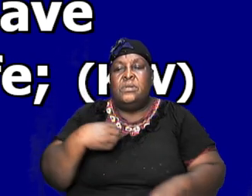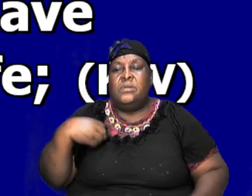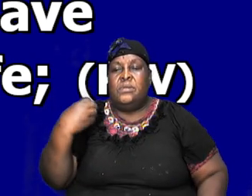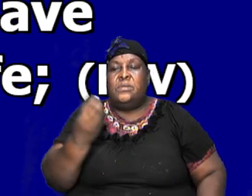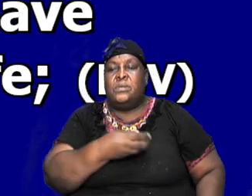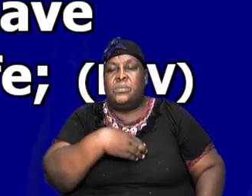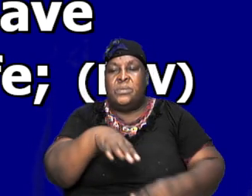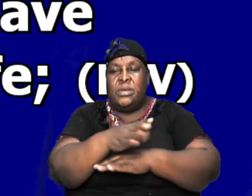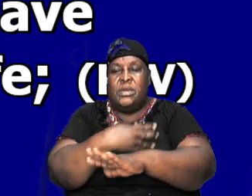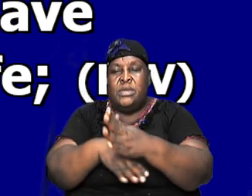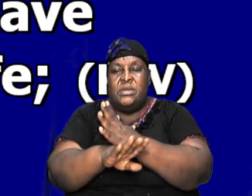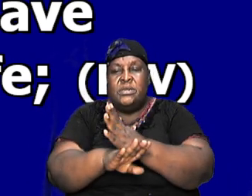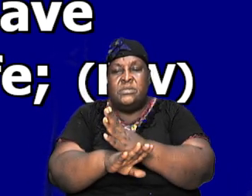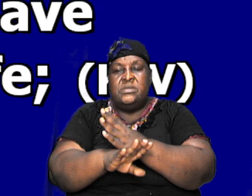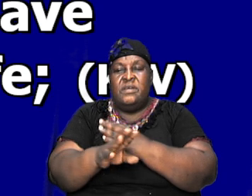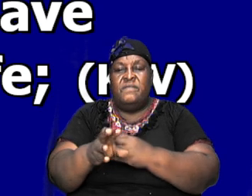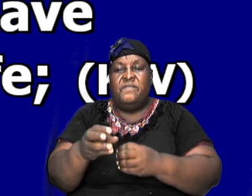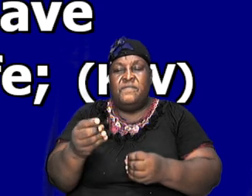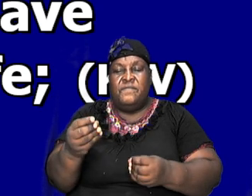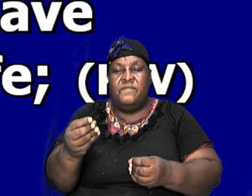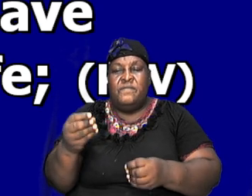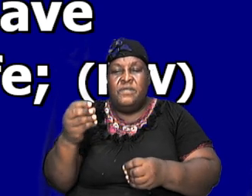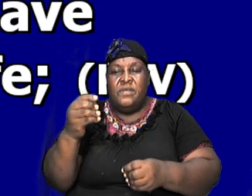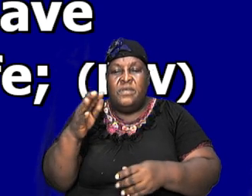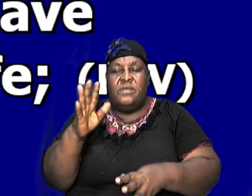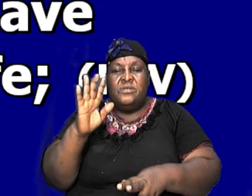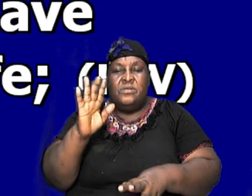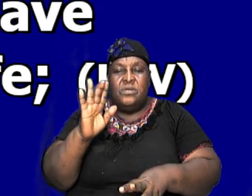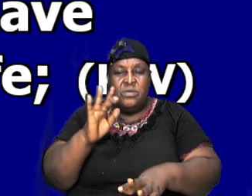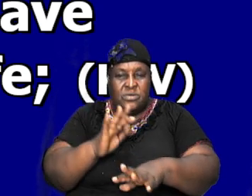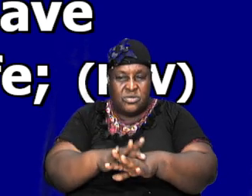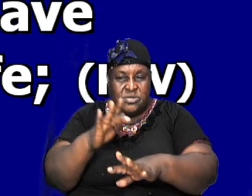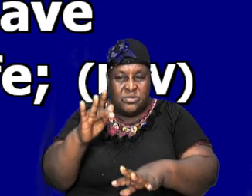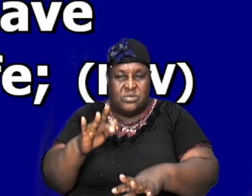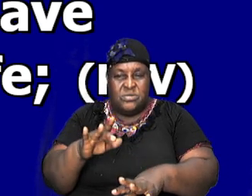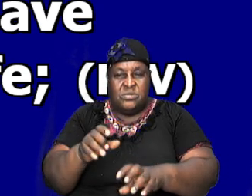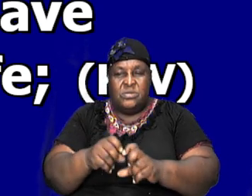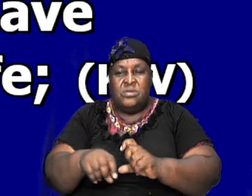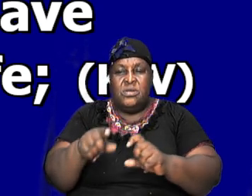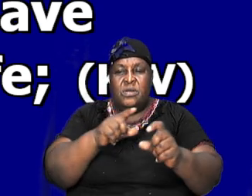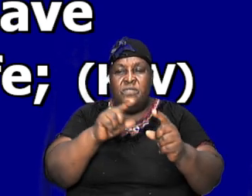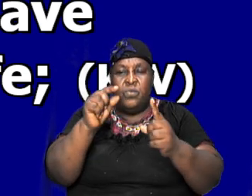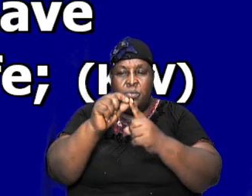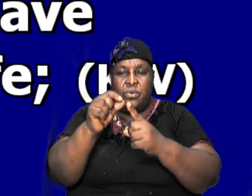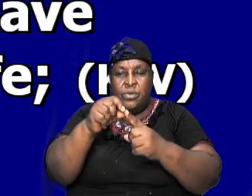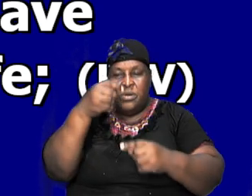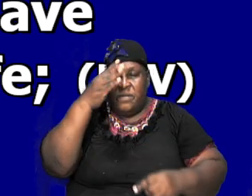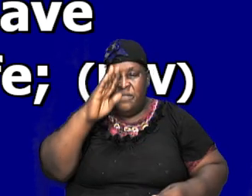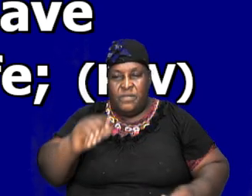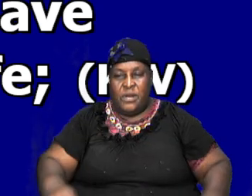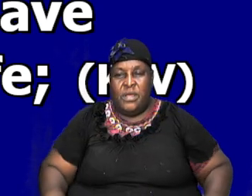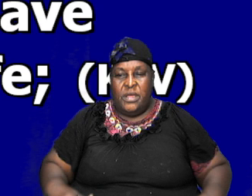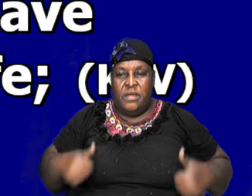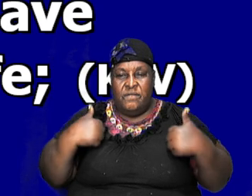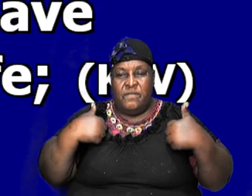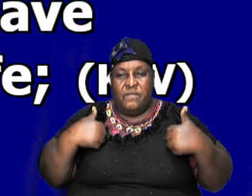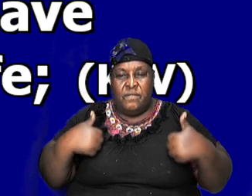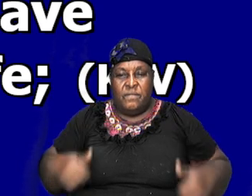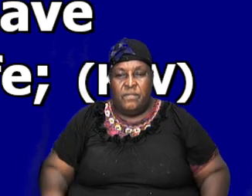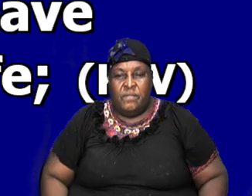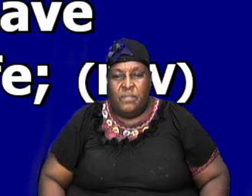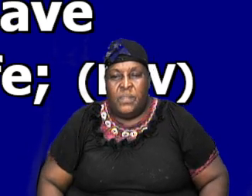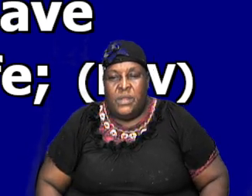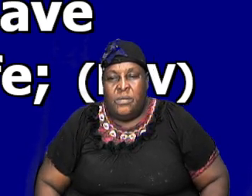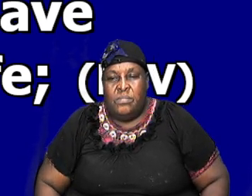which we have seen with our eyes, which we have looked upon, and our hands have handled,